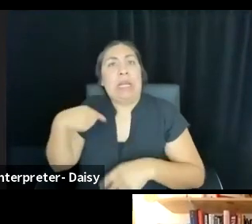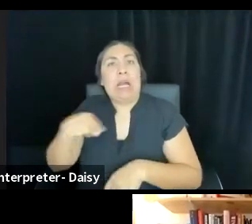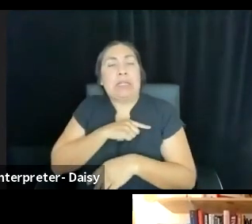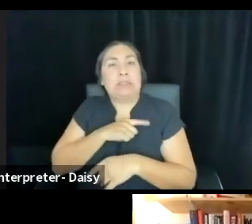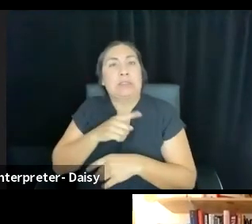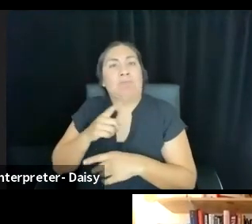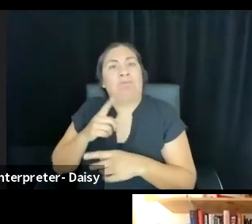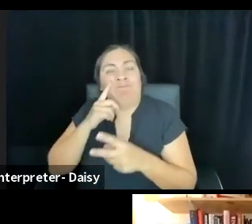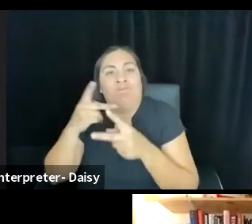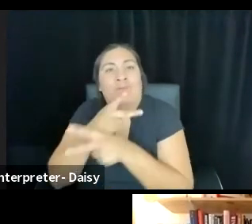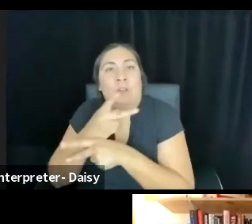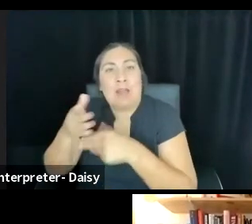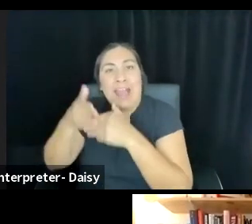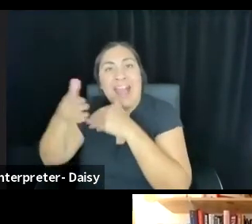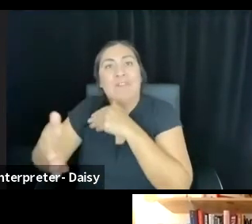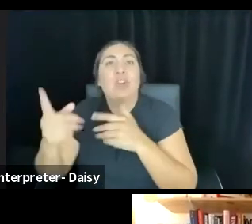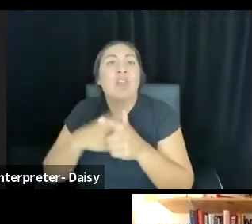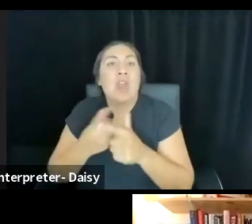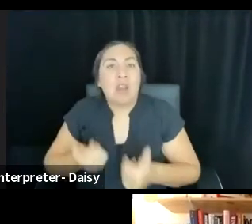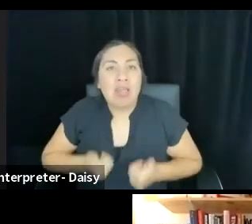the moment, the invitation to make new.